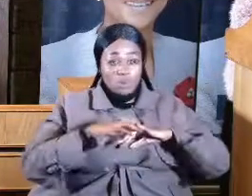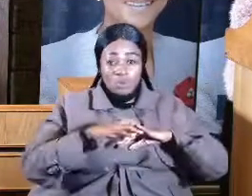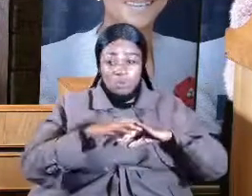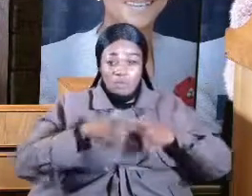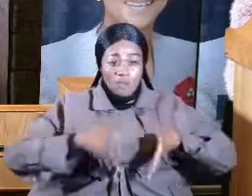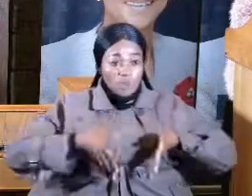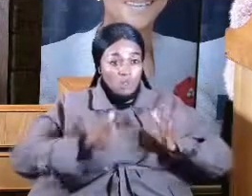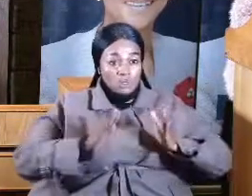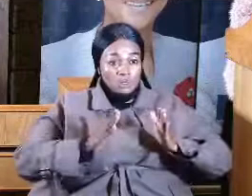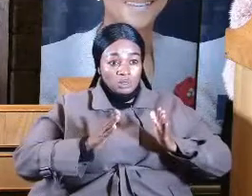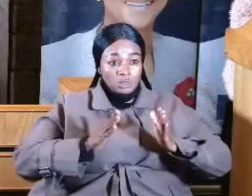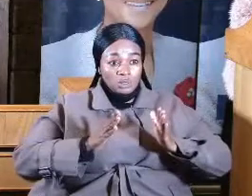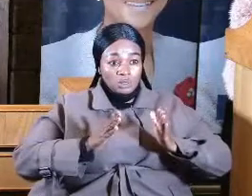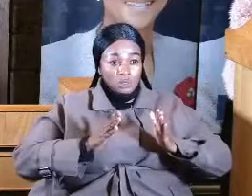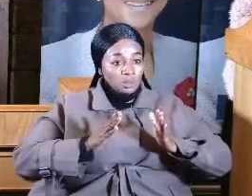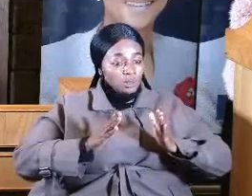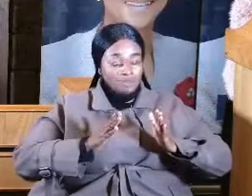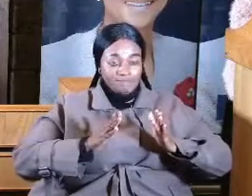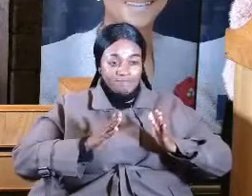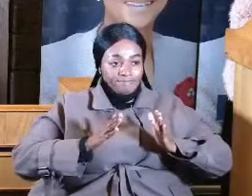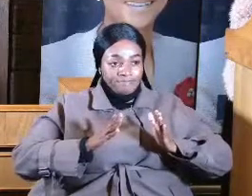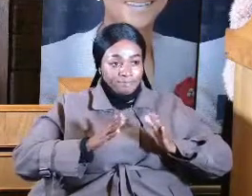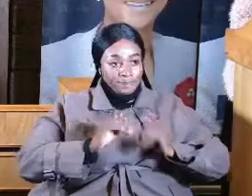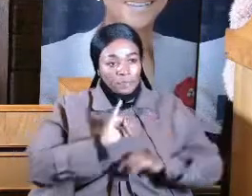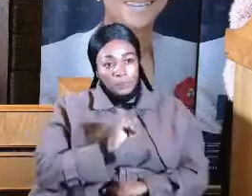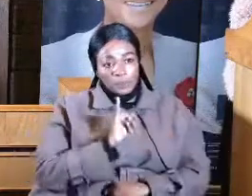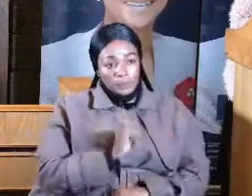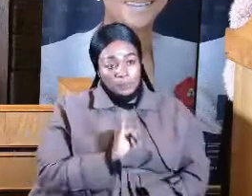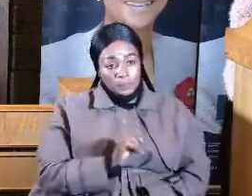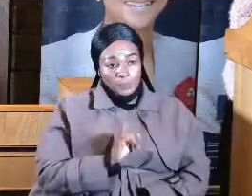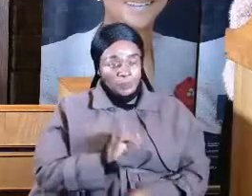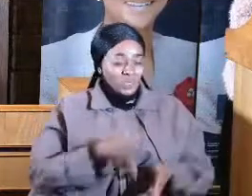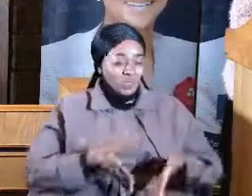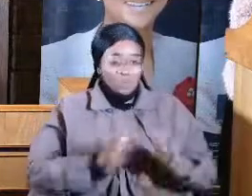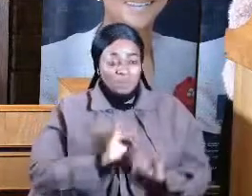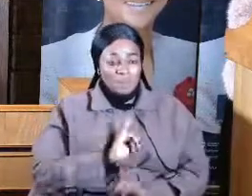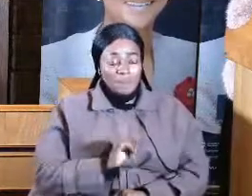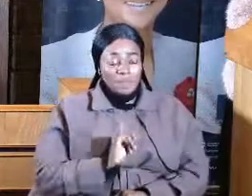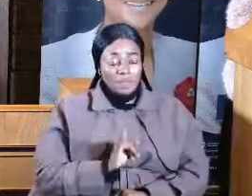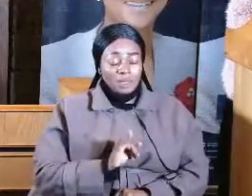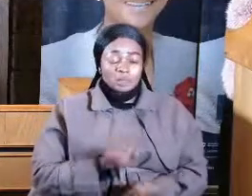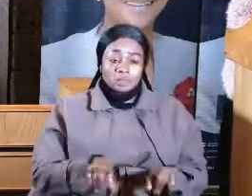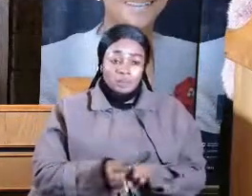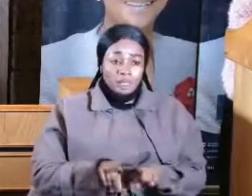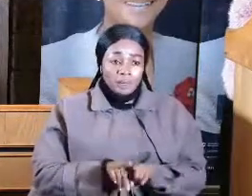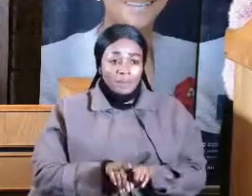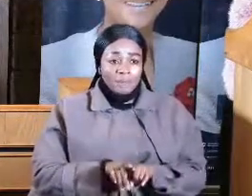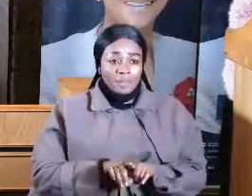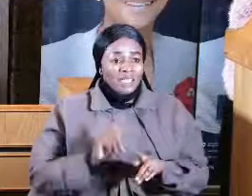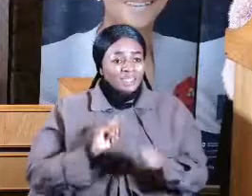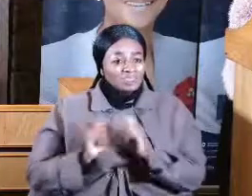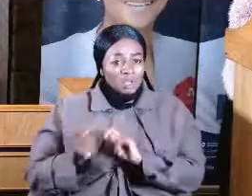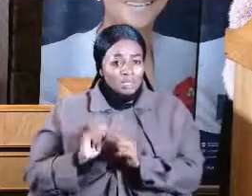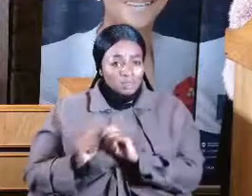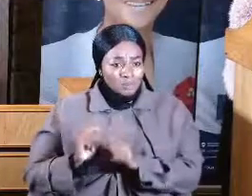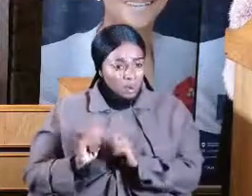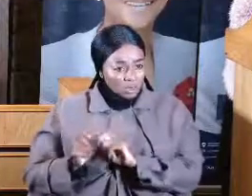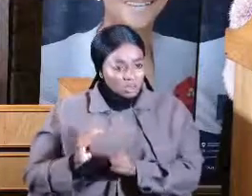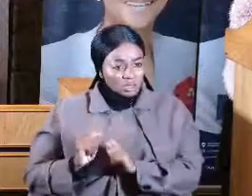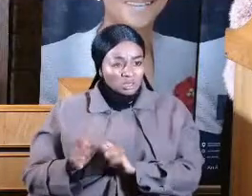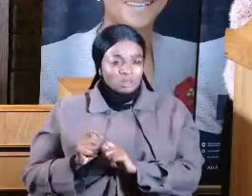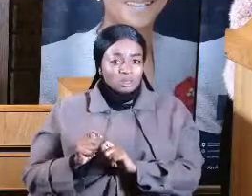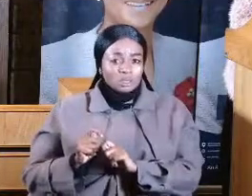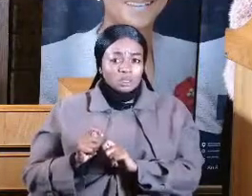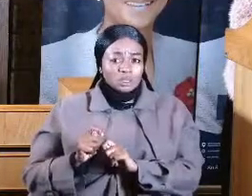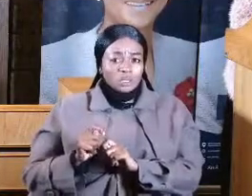using, Madam Speaker, are in a bad state. And even the logistics part, we still depend